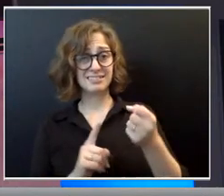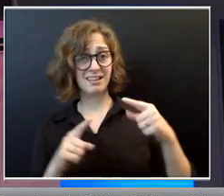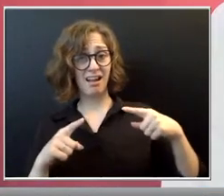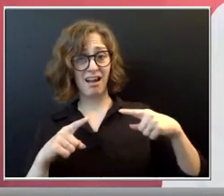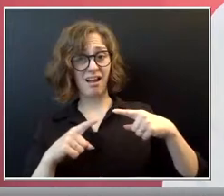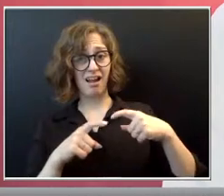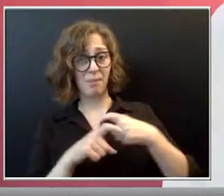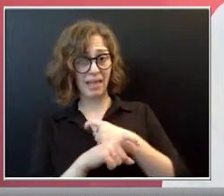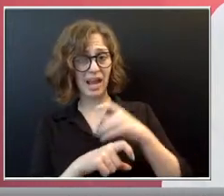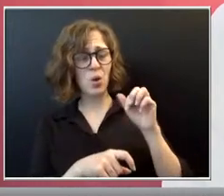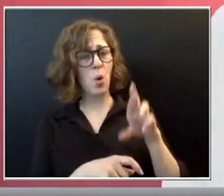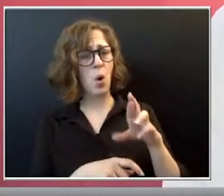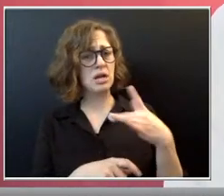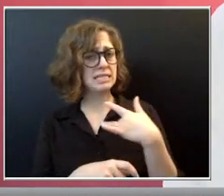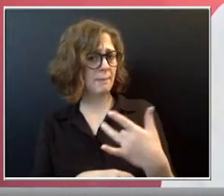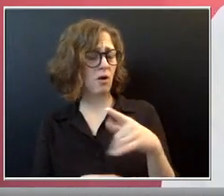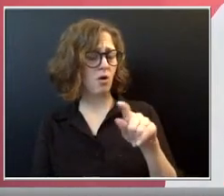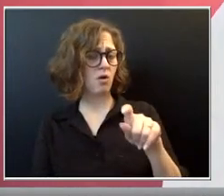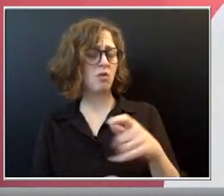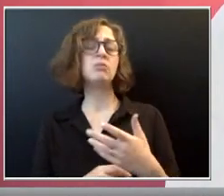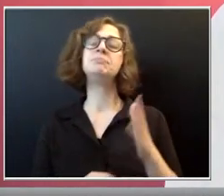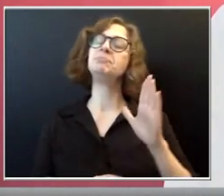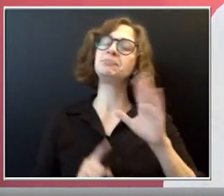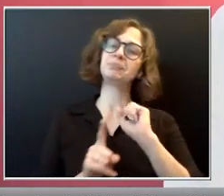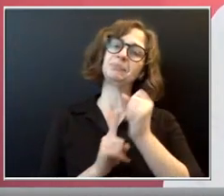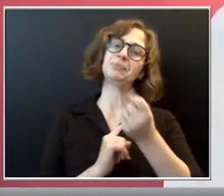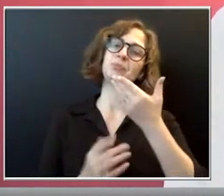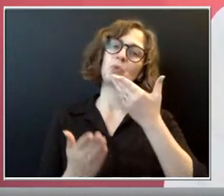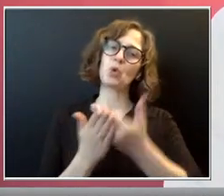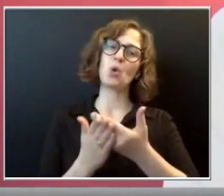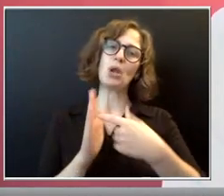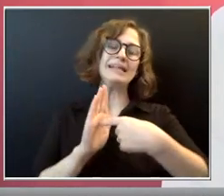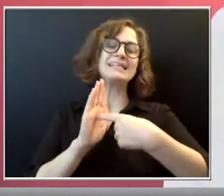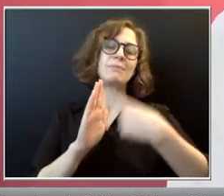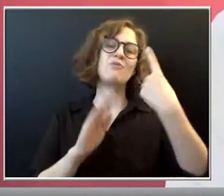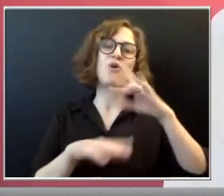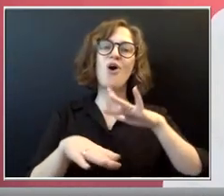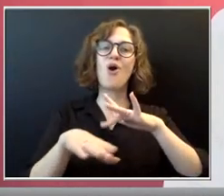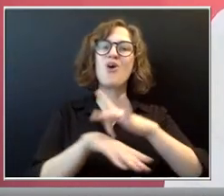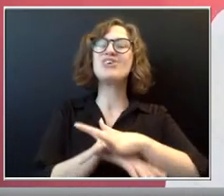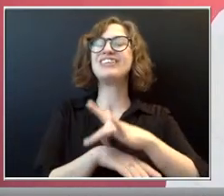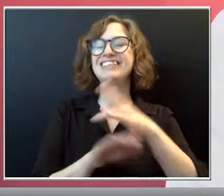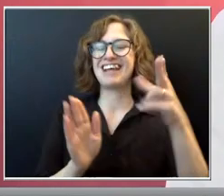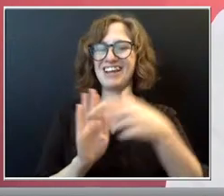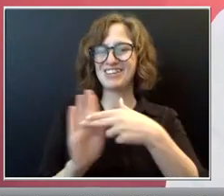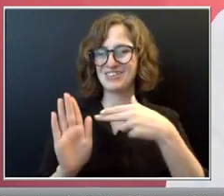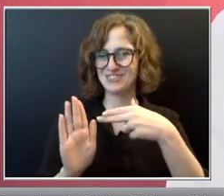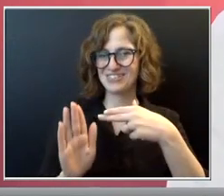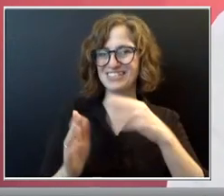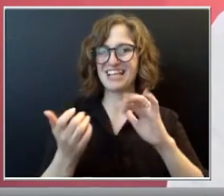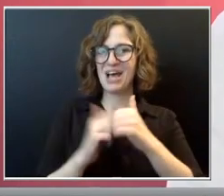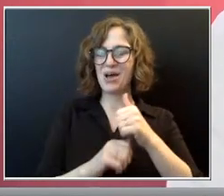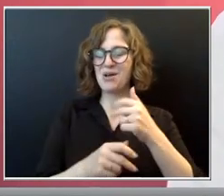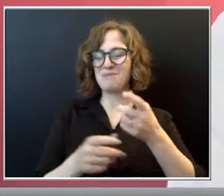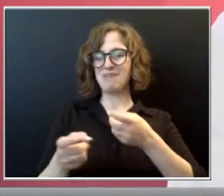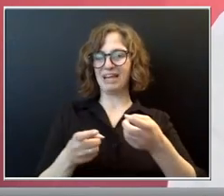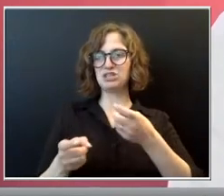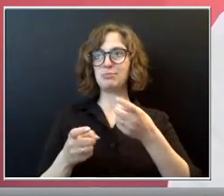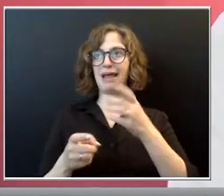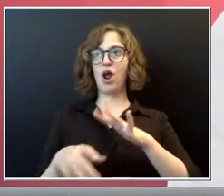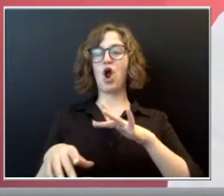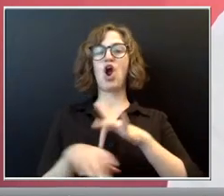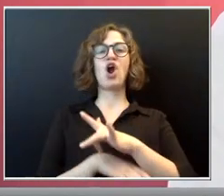her situation is a good example for early diagnosis and how management early in the disease process can really change things.